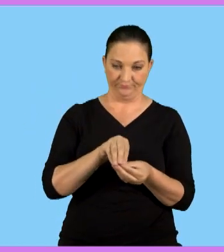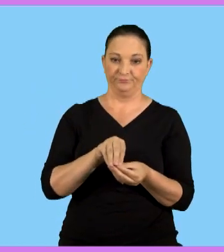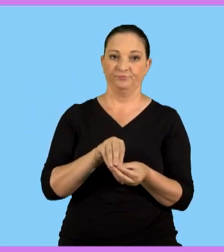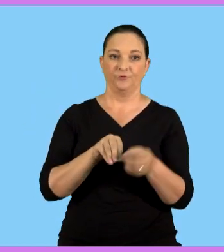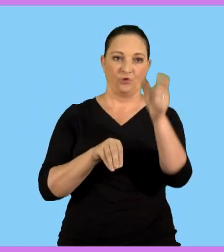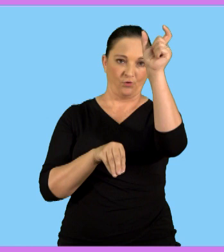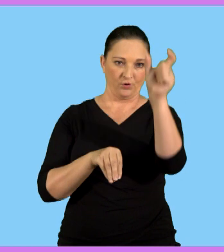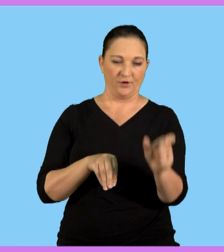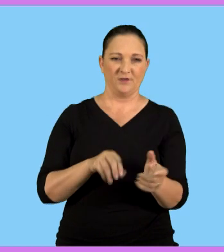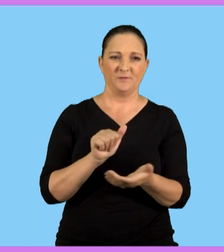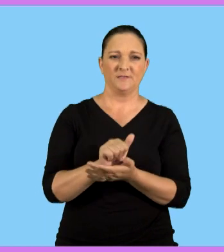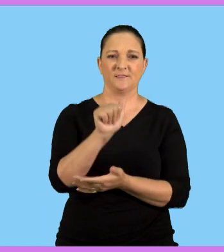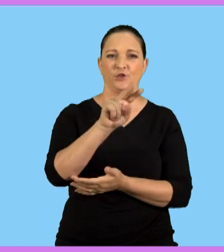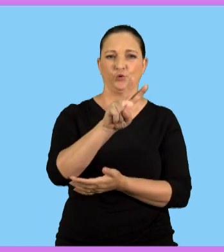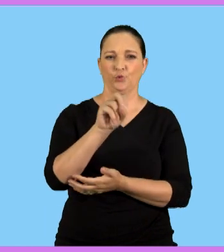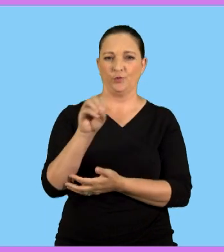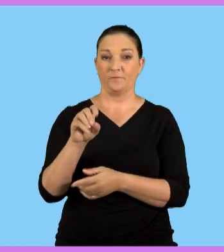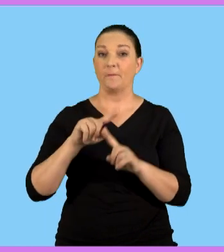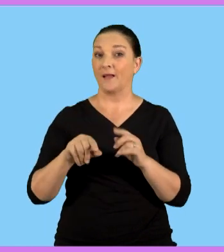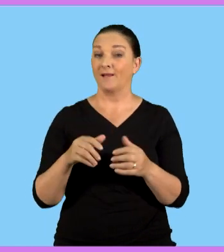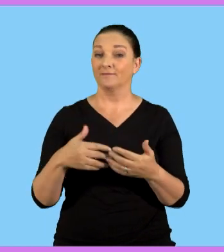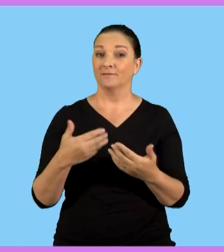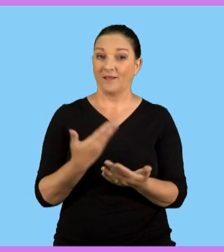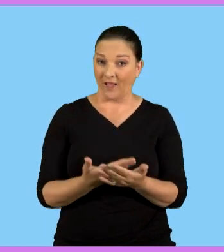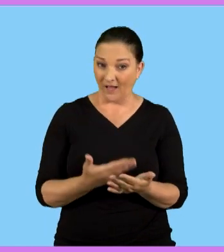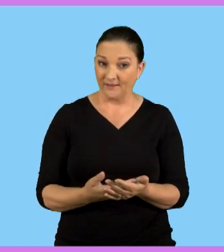Rand. We total the actual column,